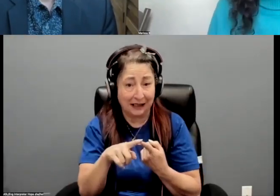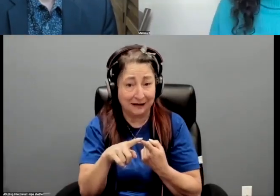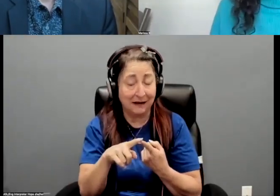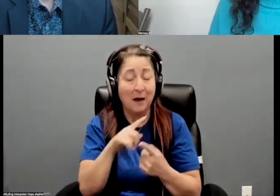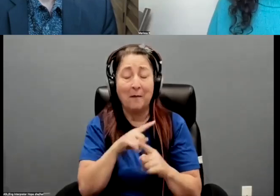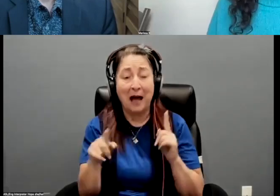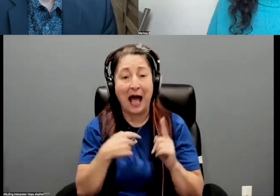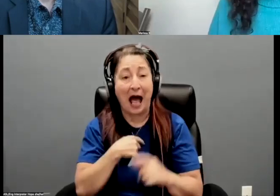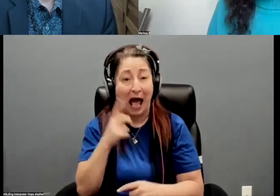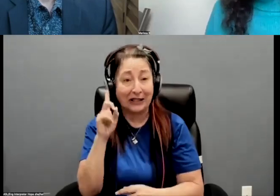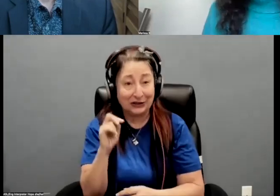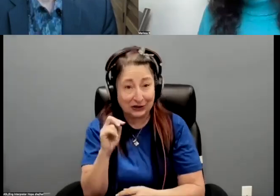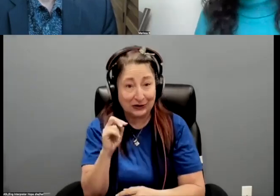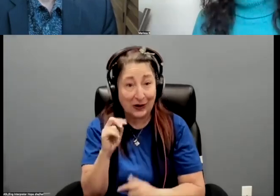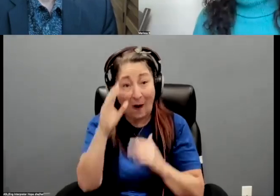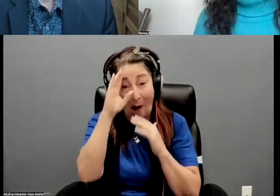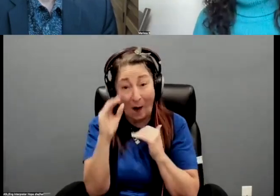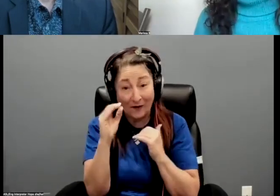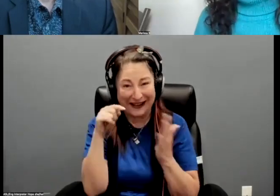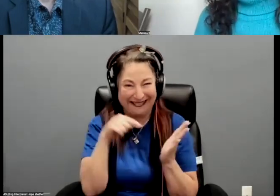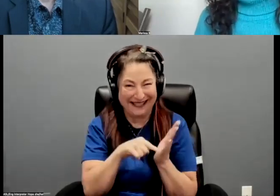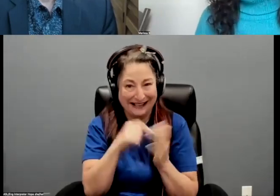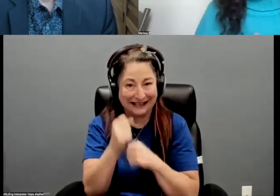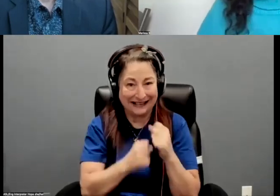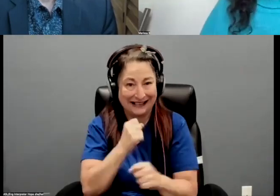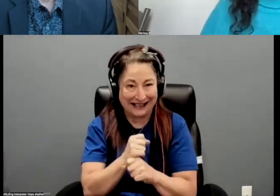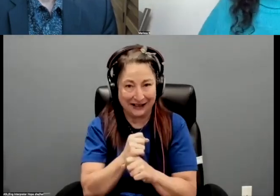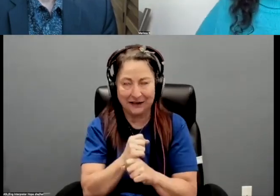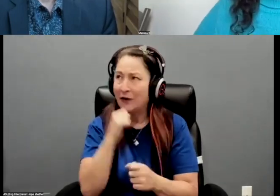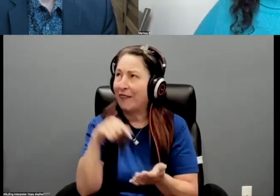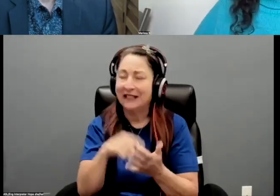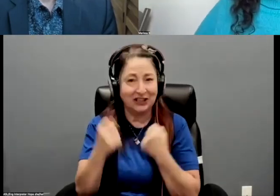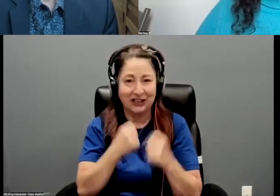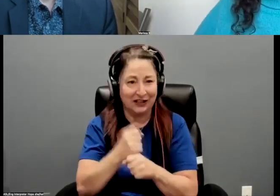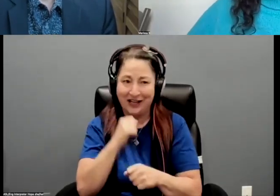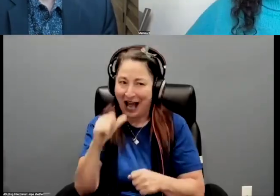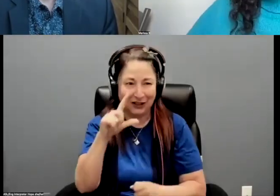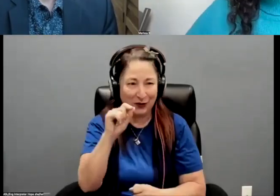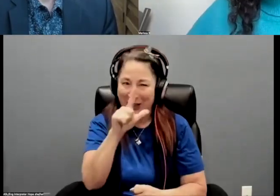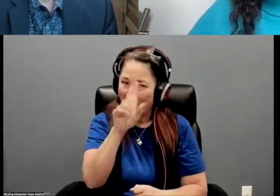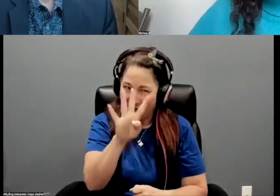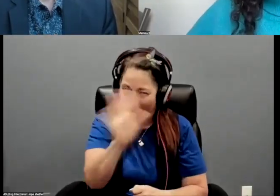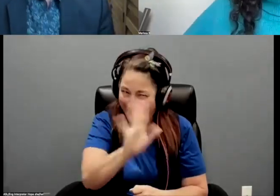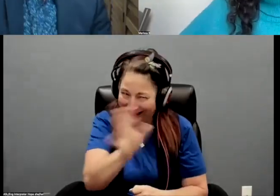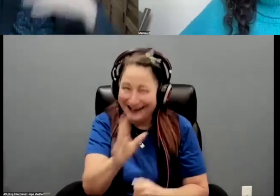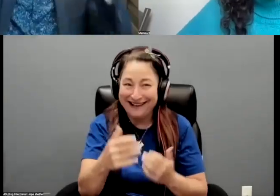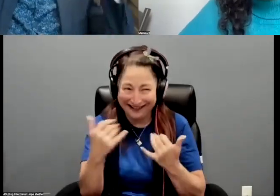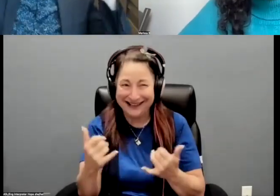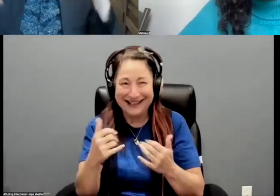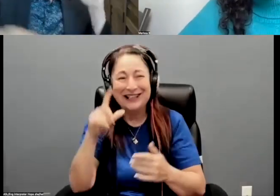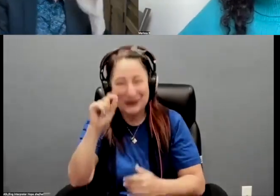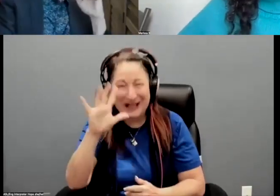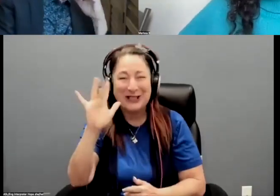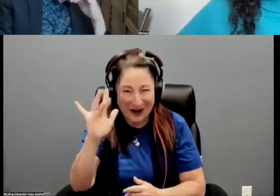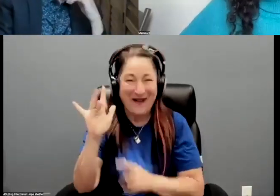I do hopefully this year want to, not this year, not by the end of 2024, sometime within